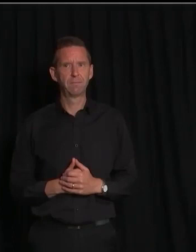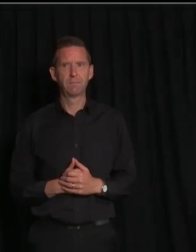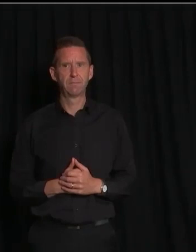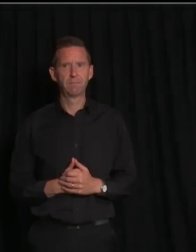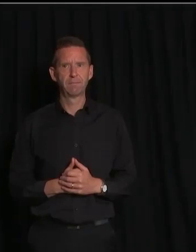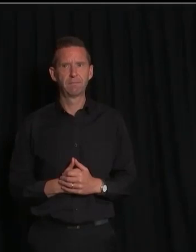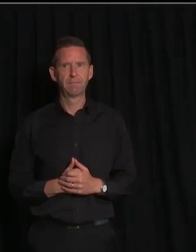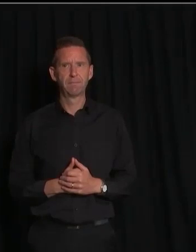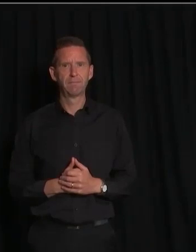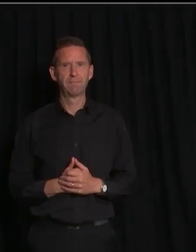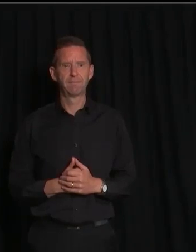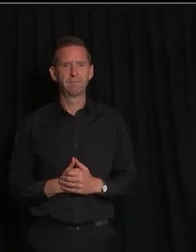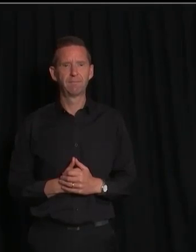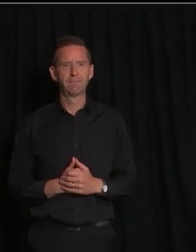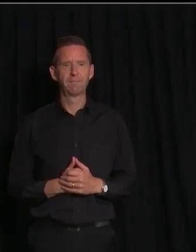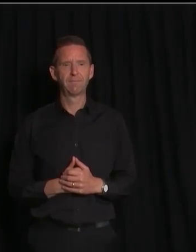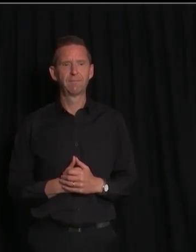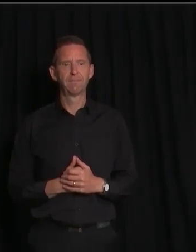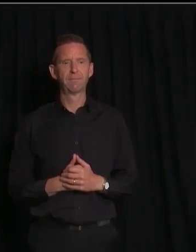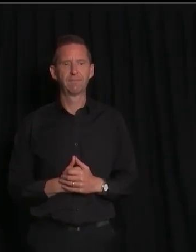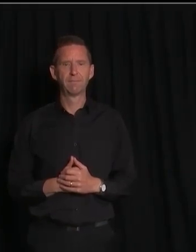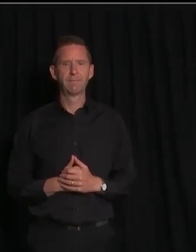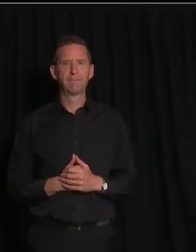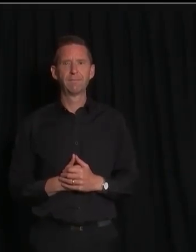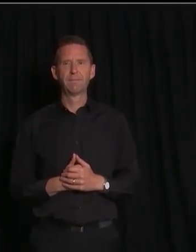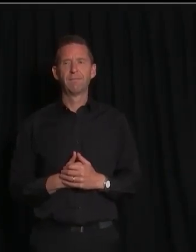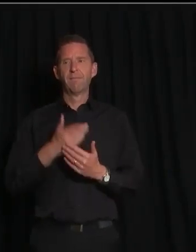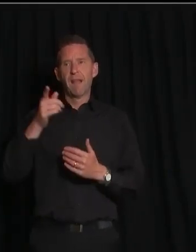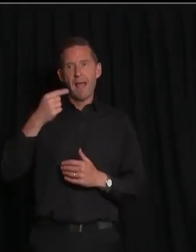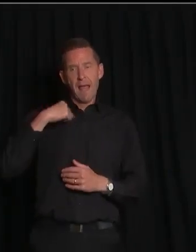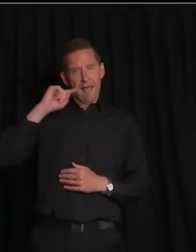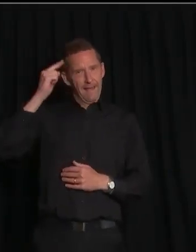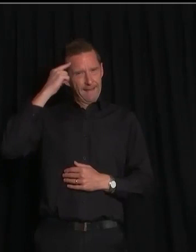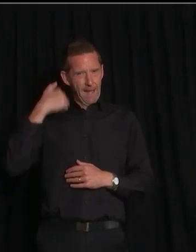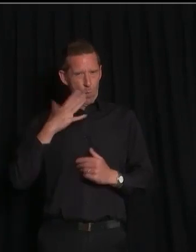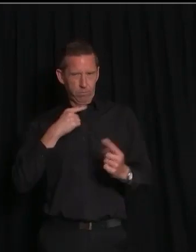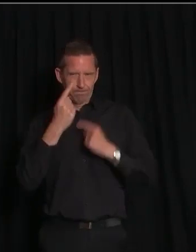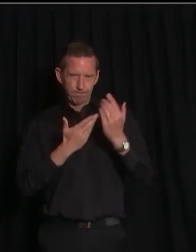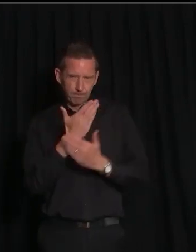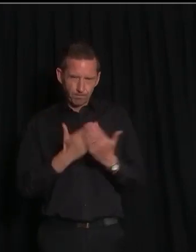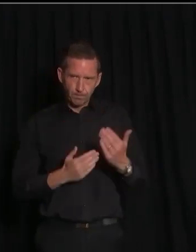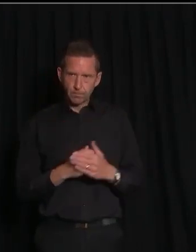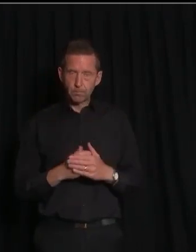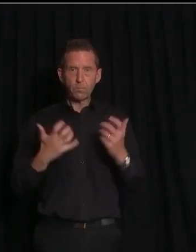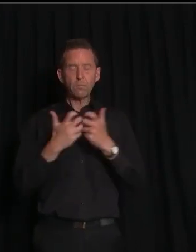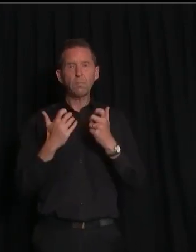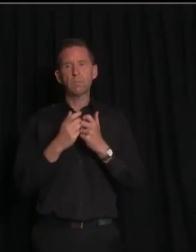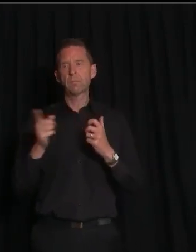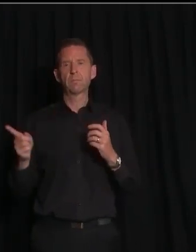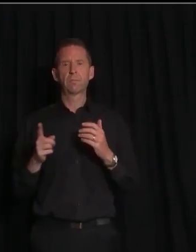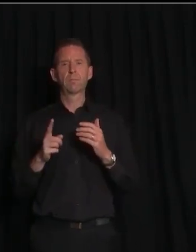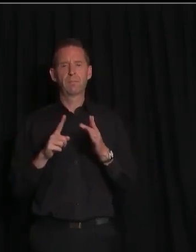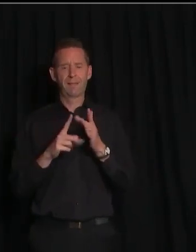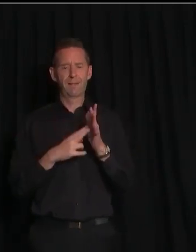I have a moment that comes to mind. So a lot of intersex people who were